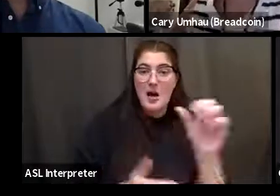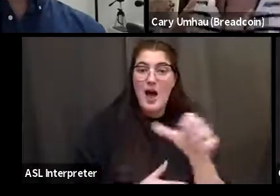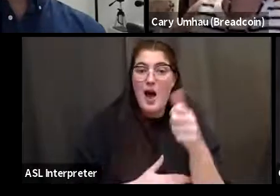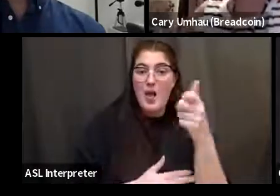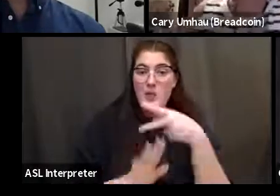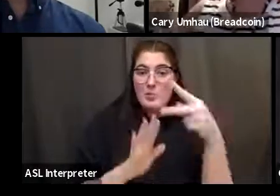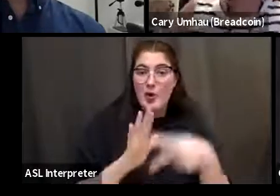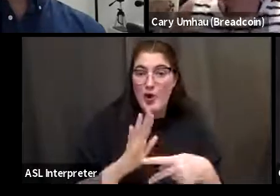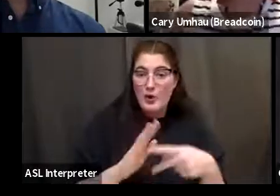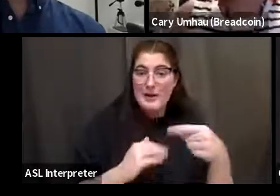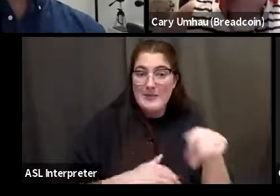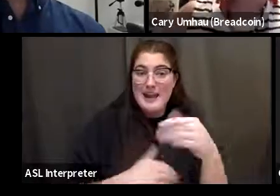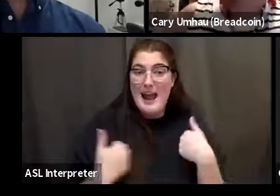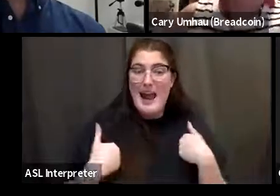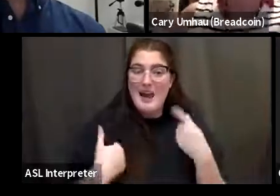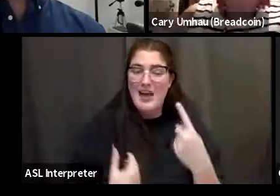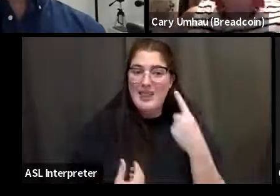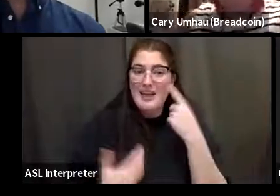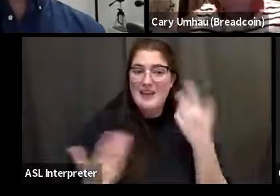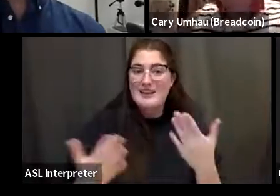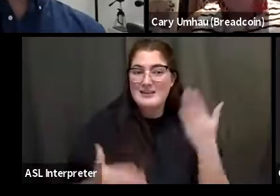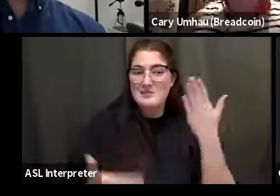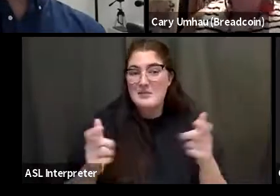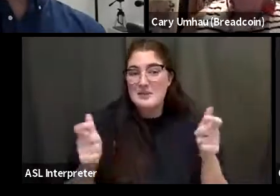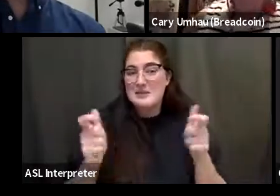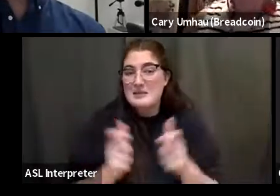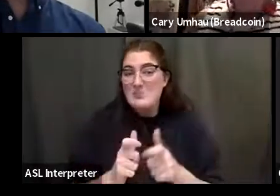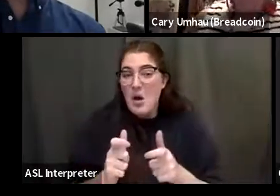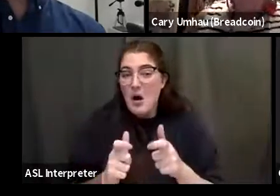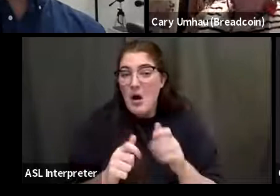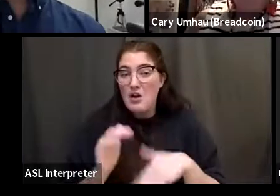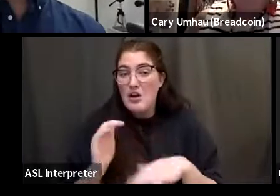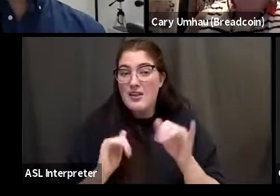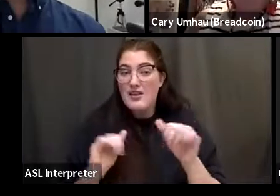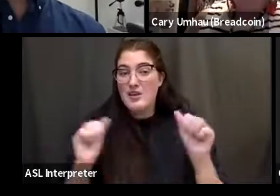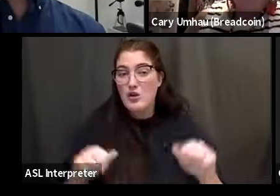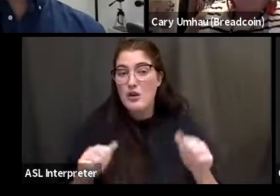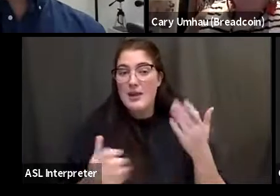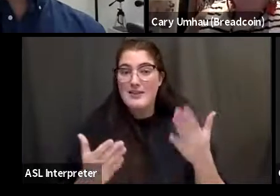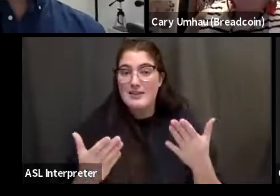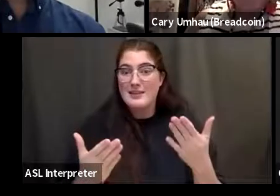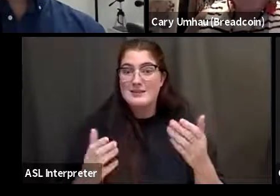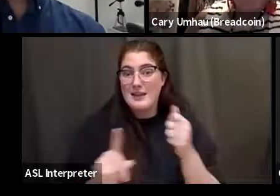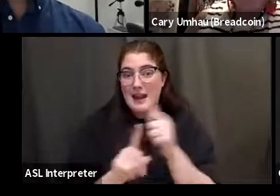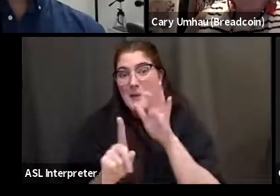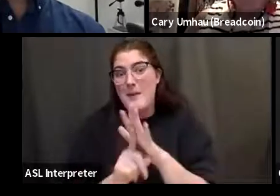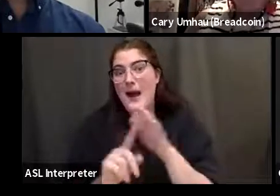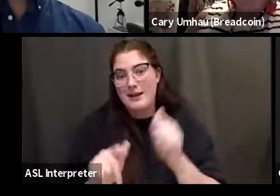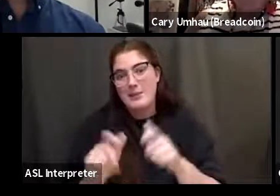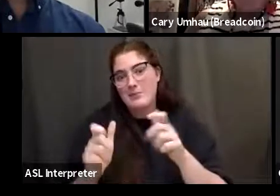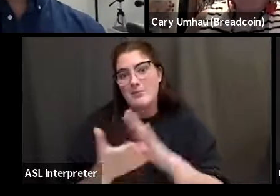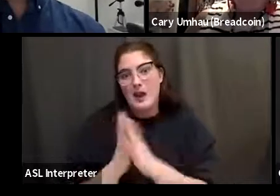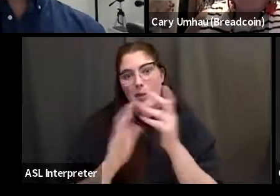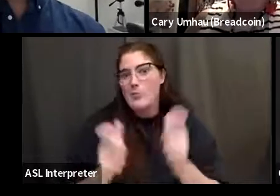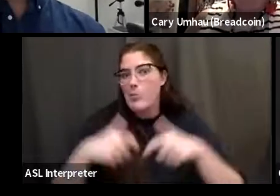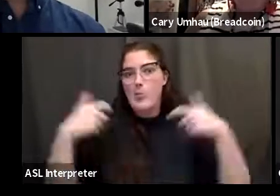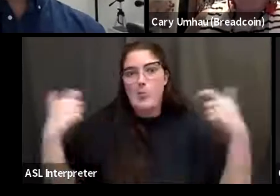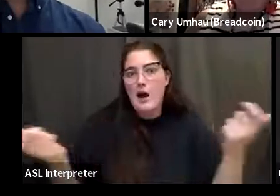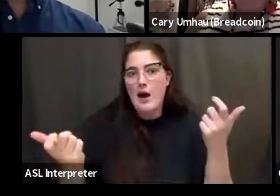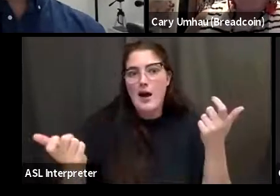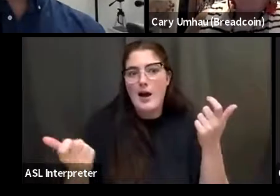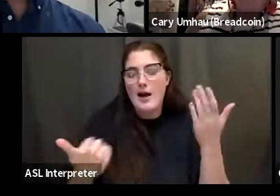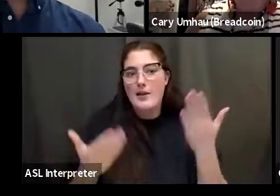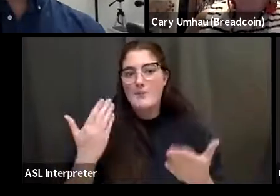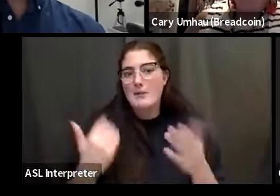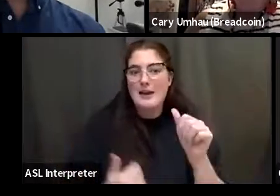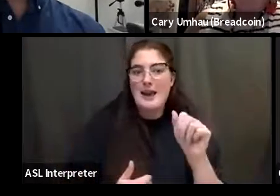I think this might be smaller than it could be, and the impact could be magnified and greater in ways that maybe the